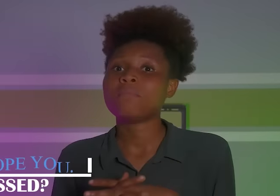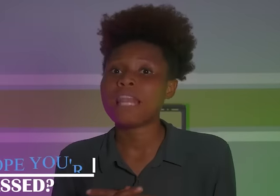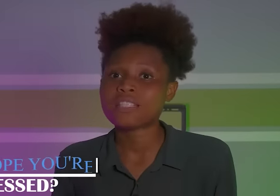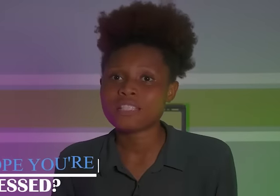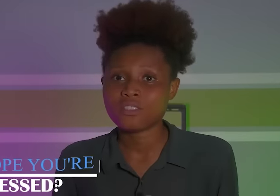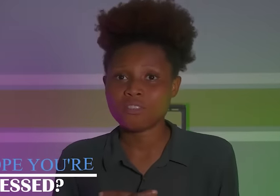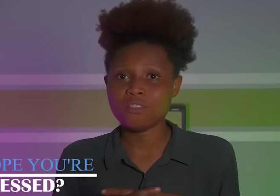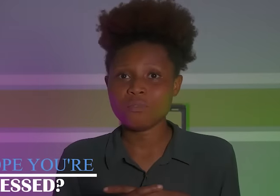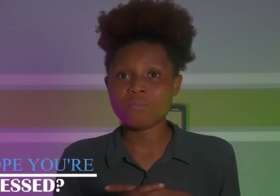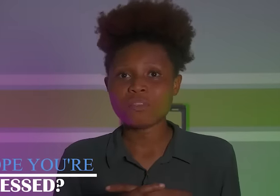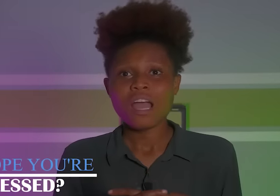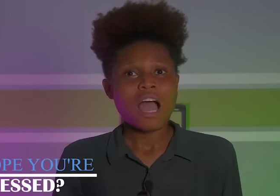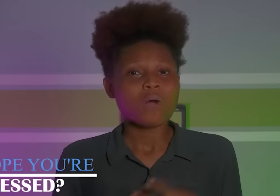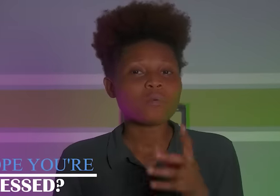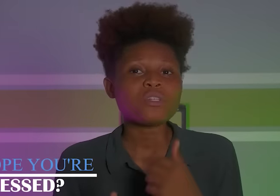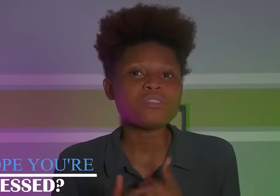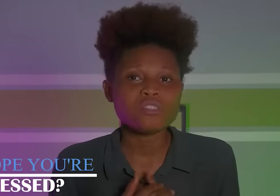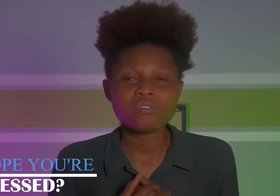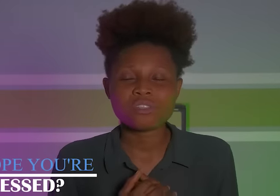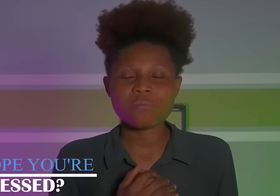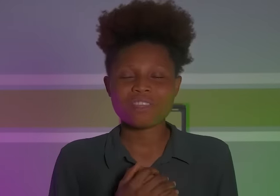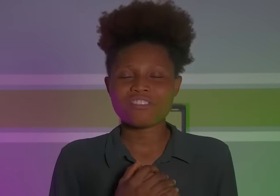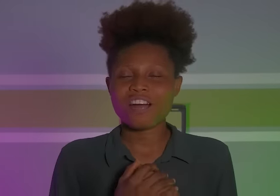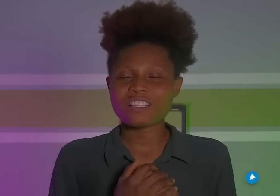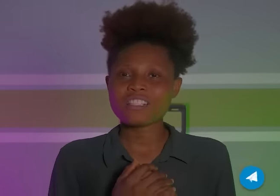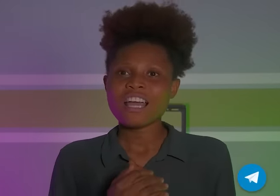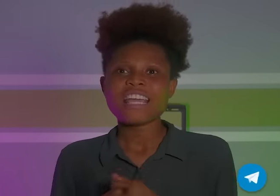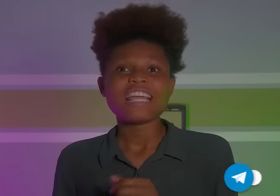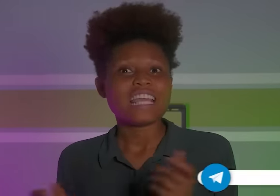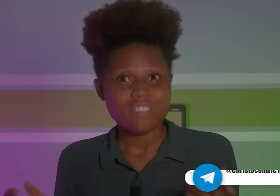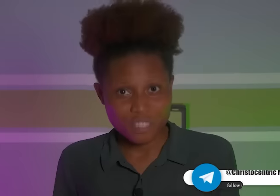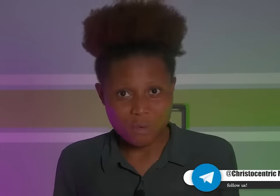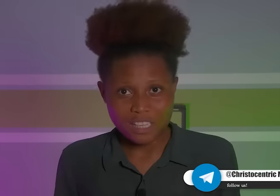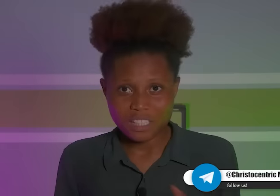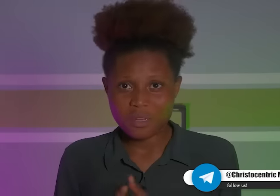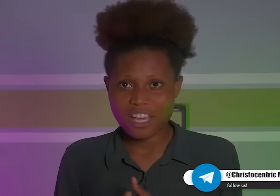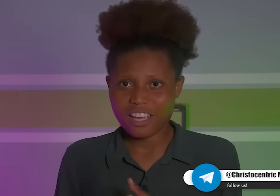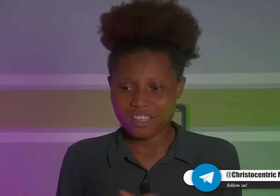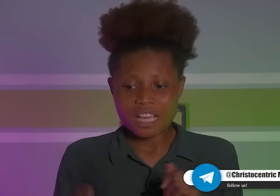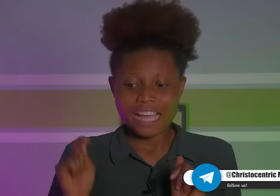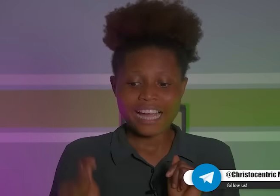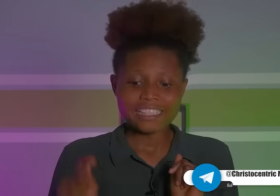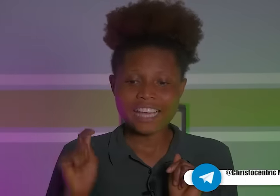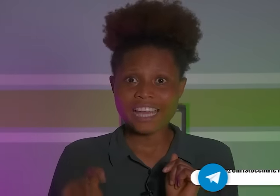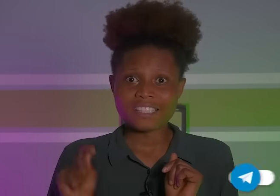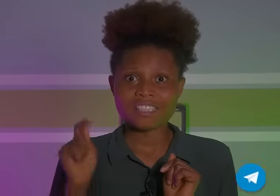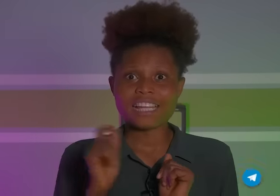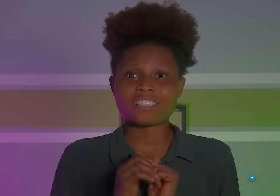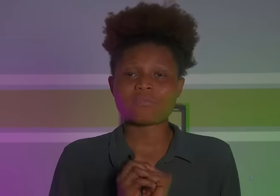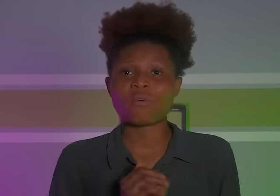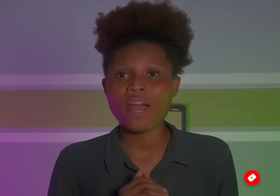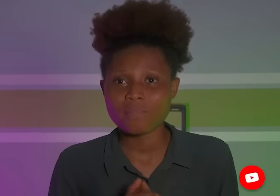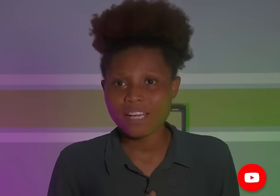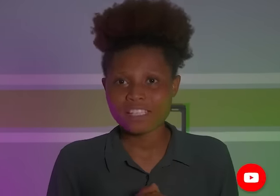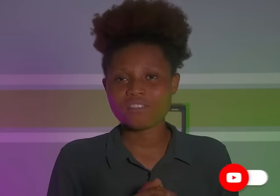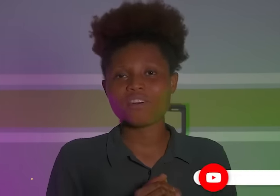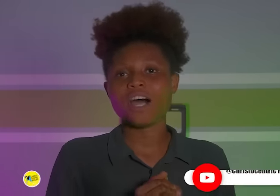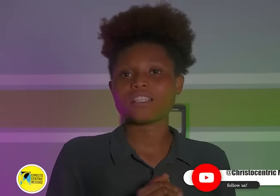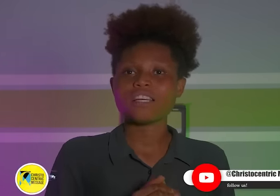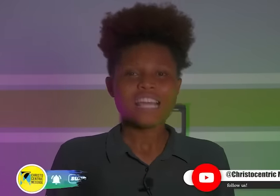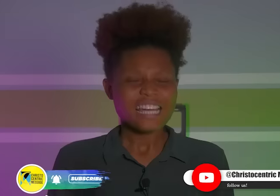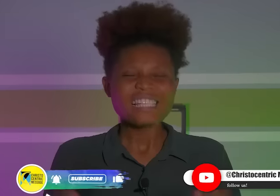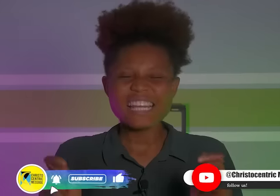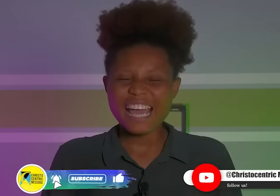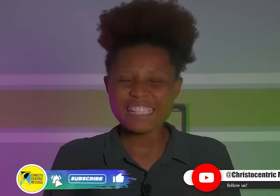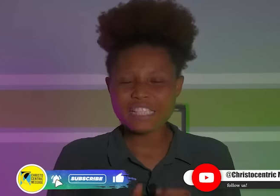message was a blessing to you. I would want you to do something for us. If you are new here, kindly hit on that subscribe button for